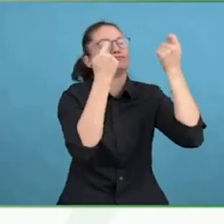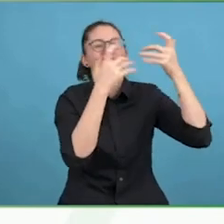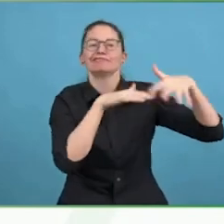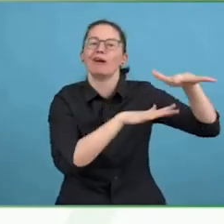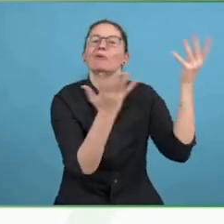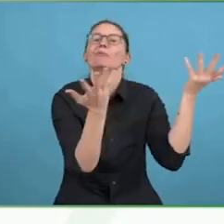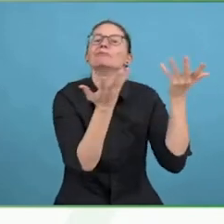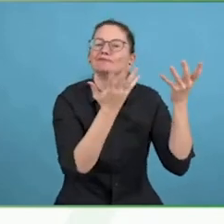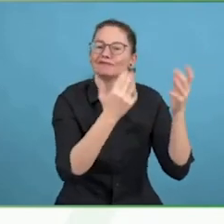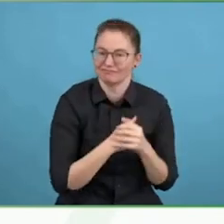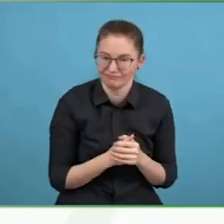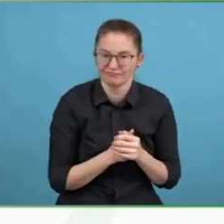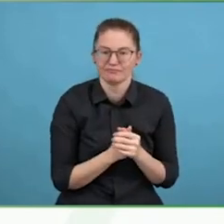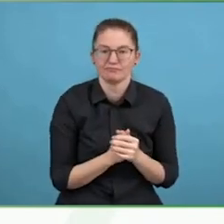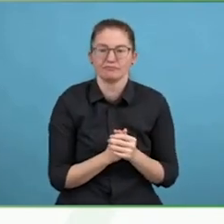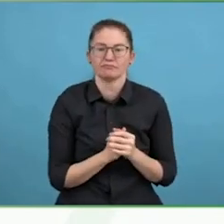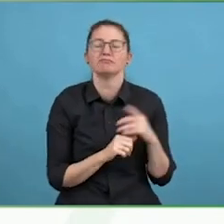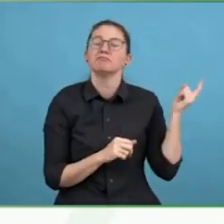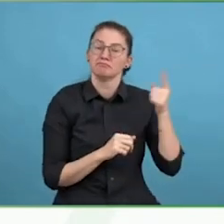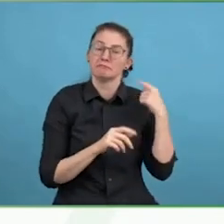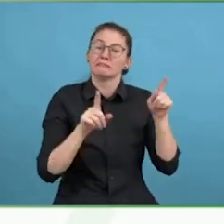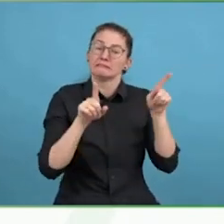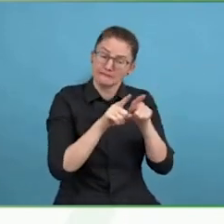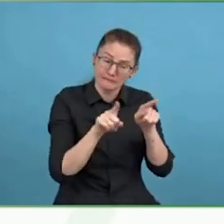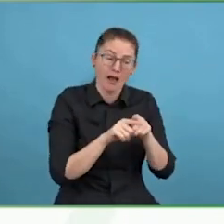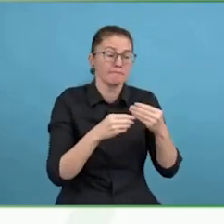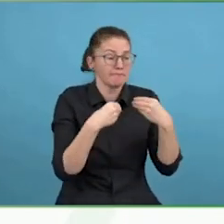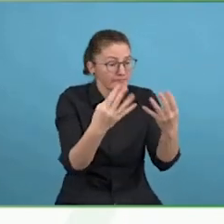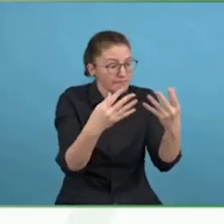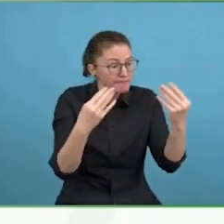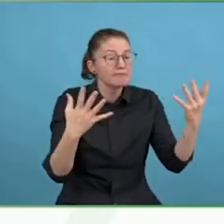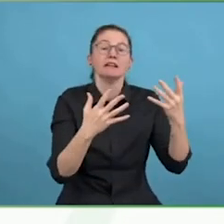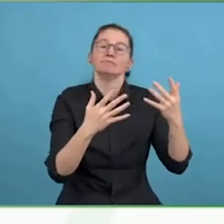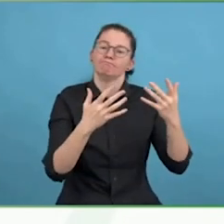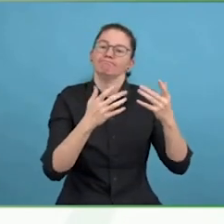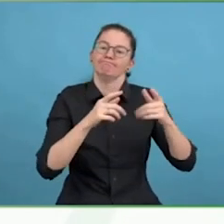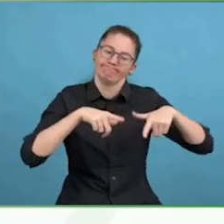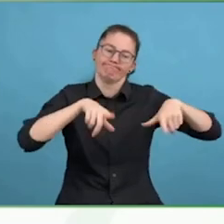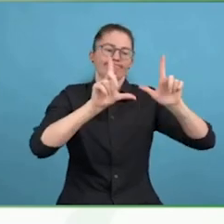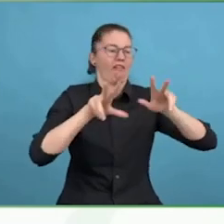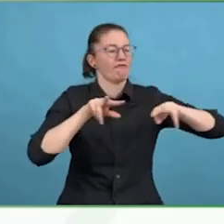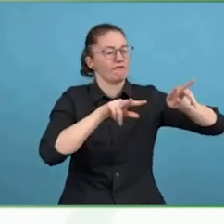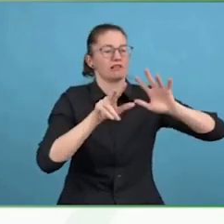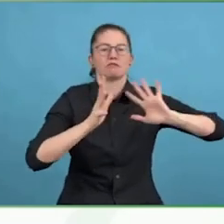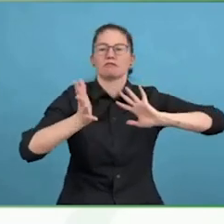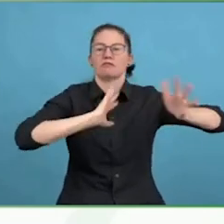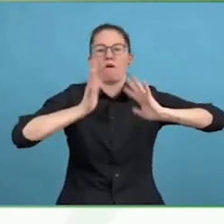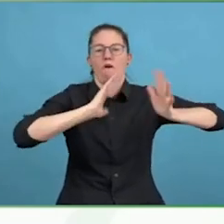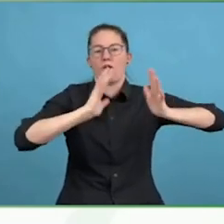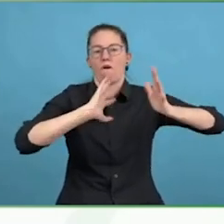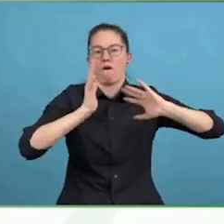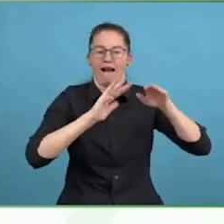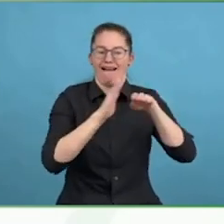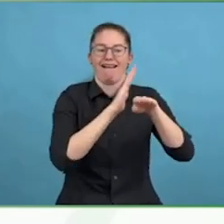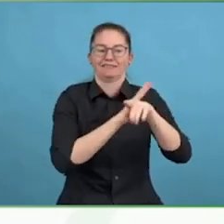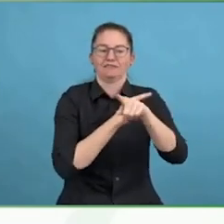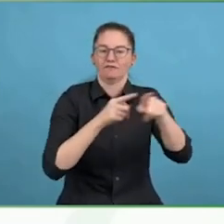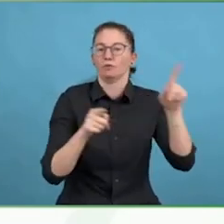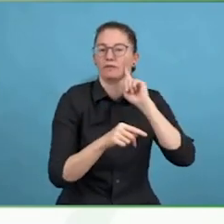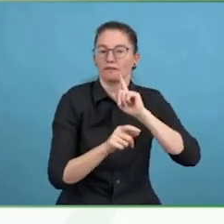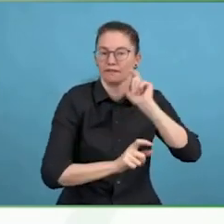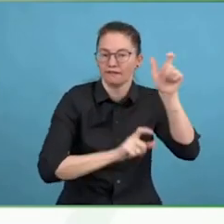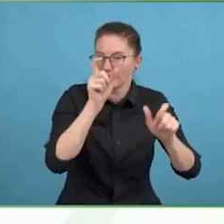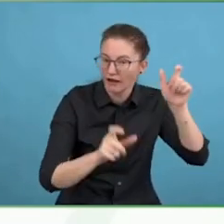that should suit their emotions, and we reduced the volume of the movie